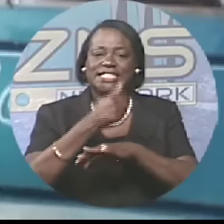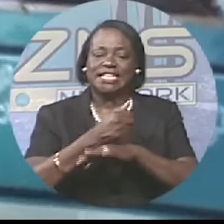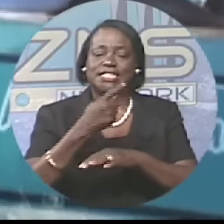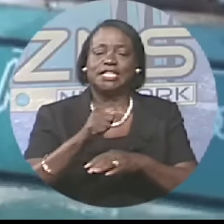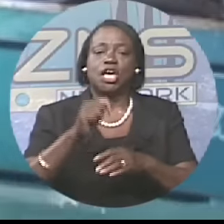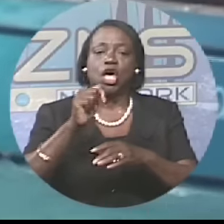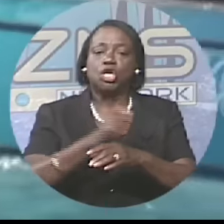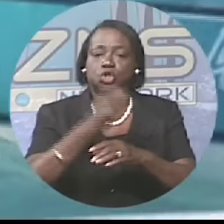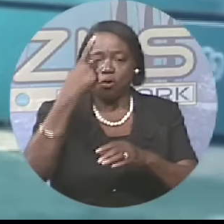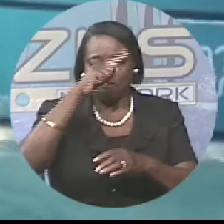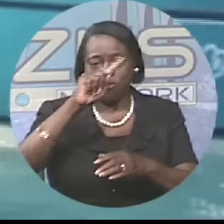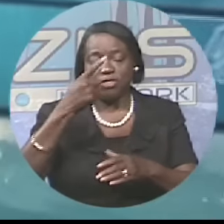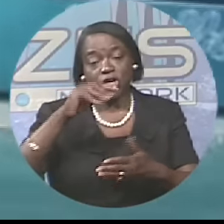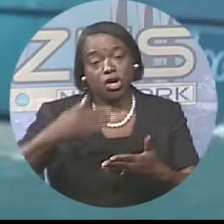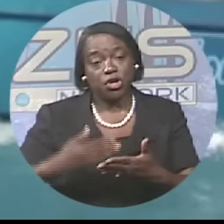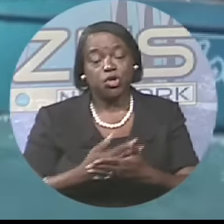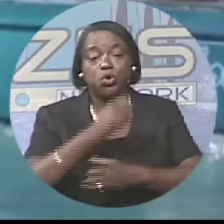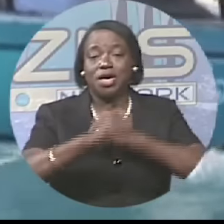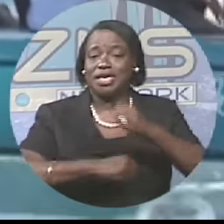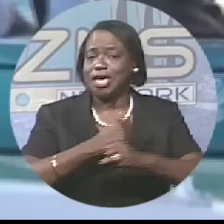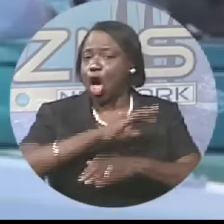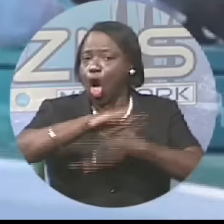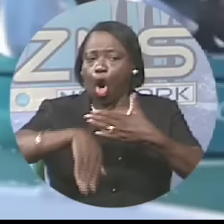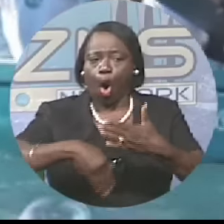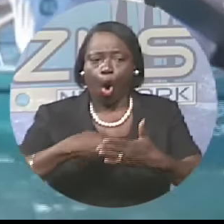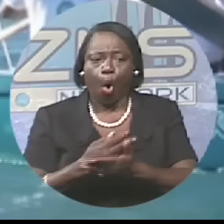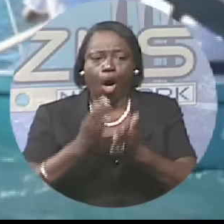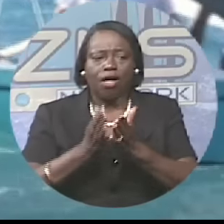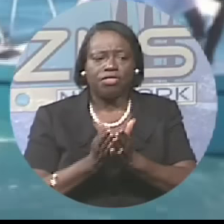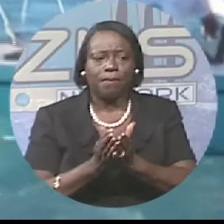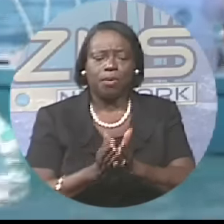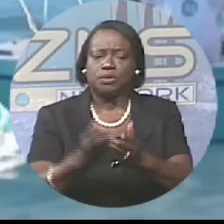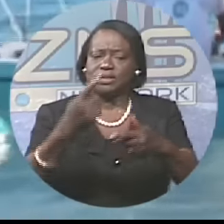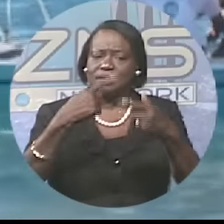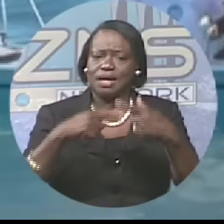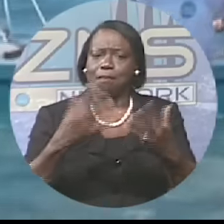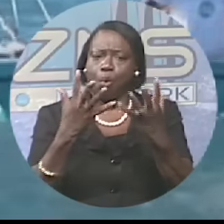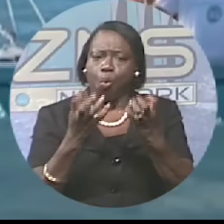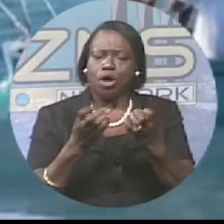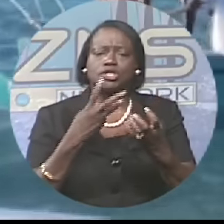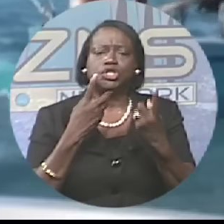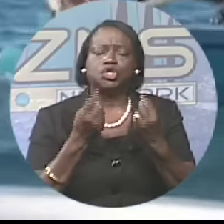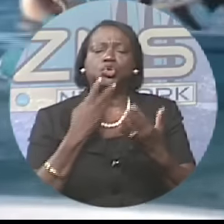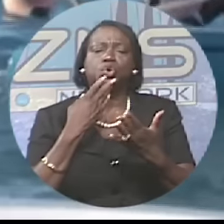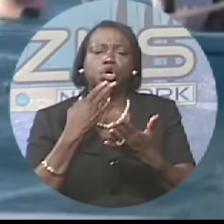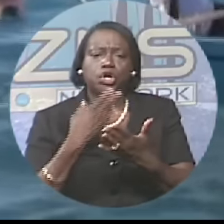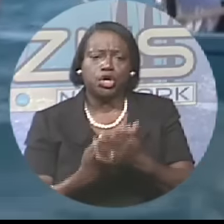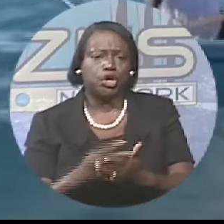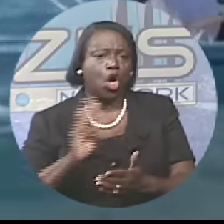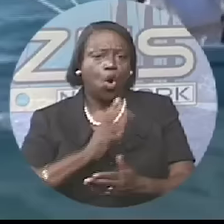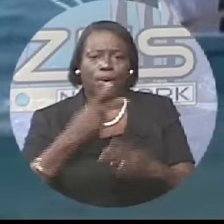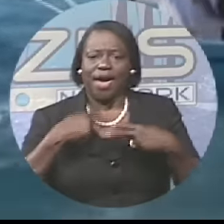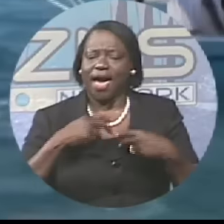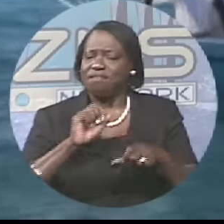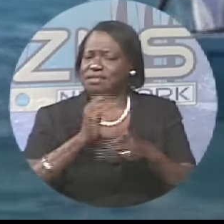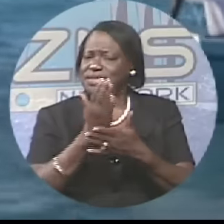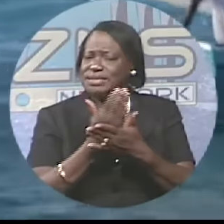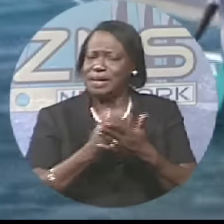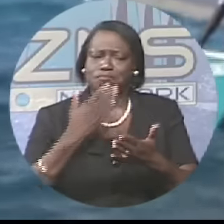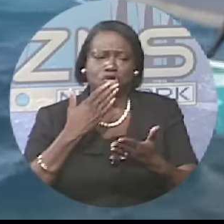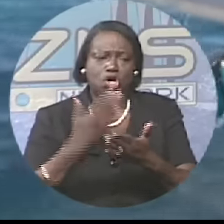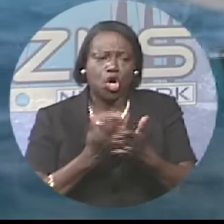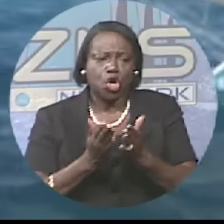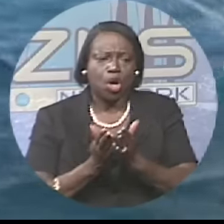all the boats that comes in this regatta wanted to do good. And we got some good boats. And I